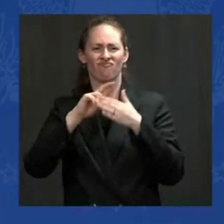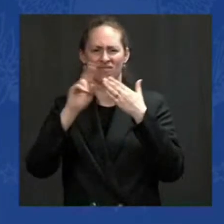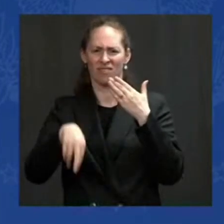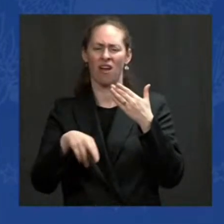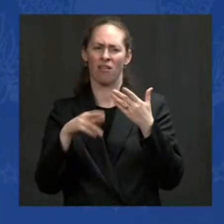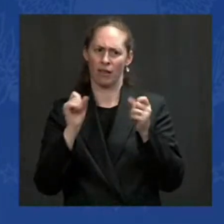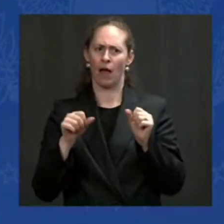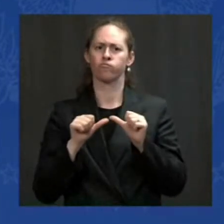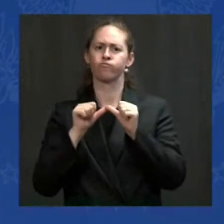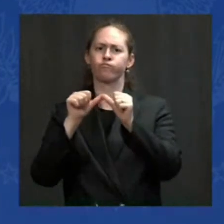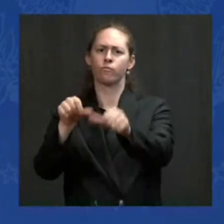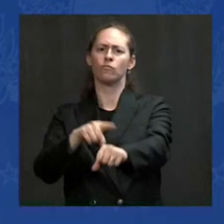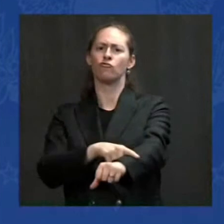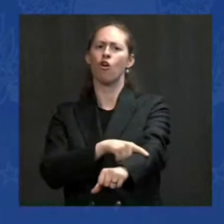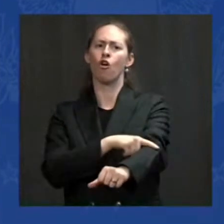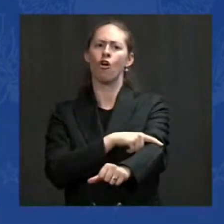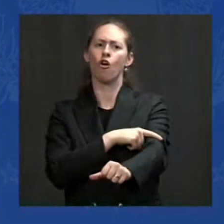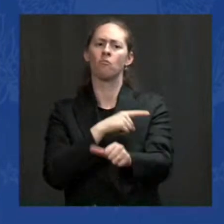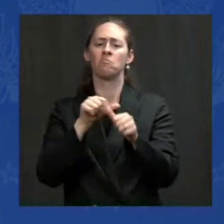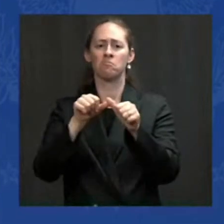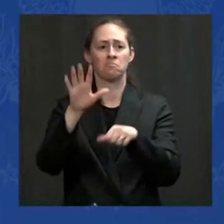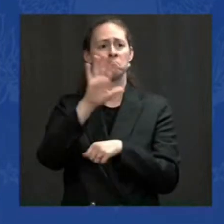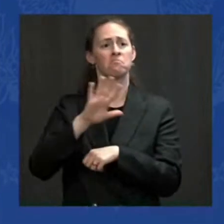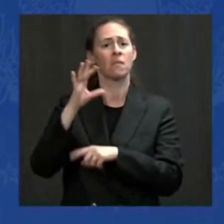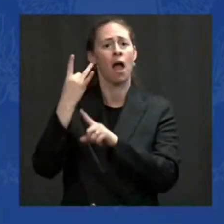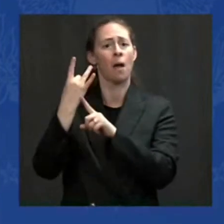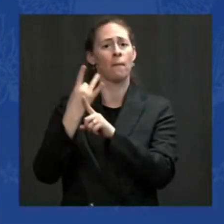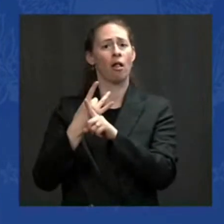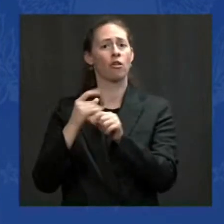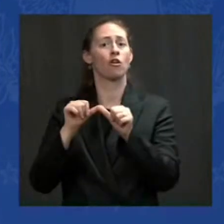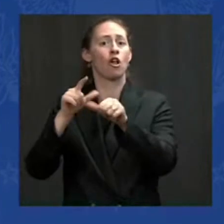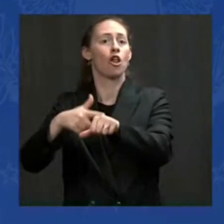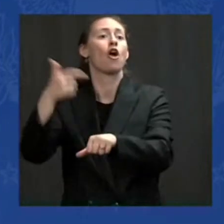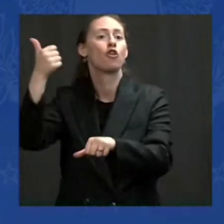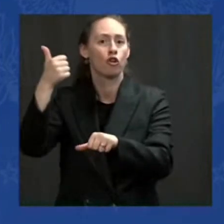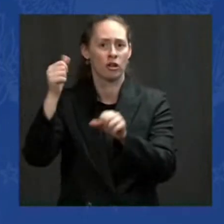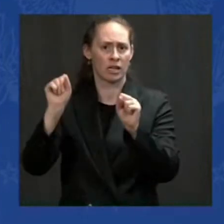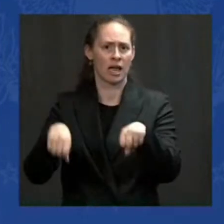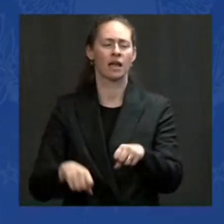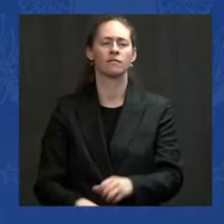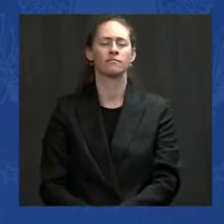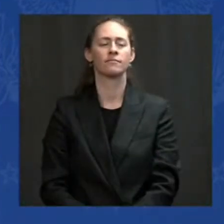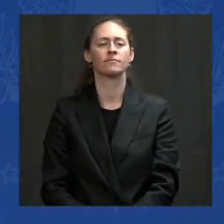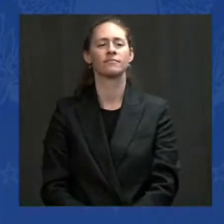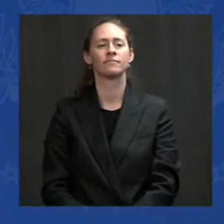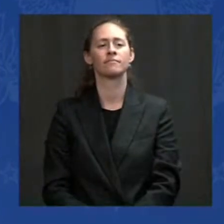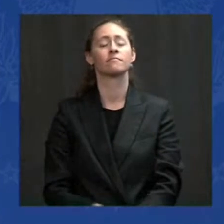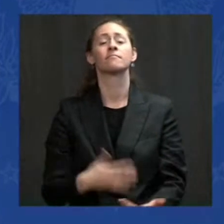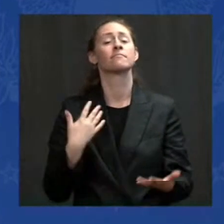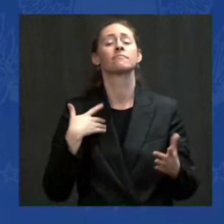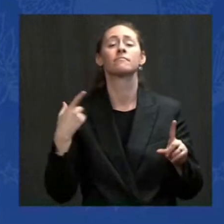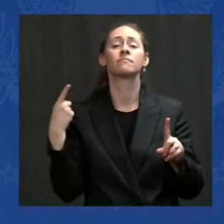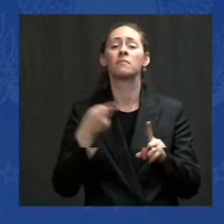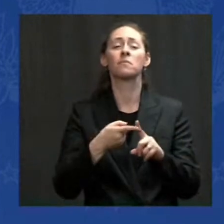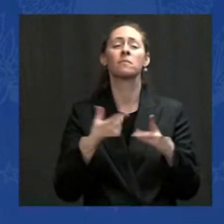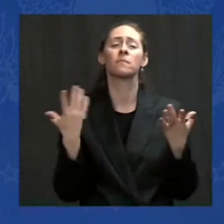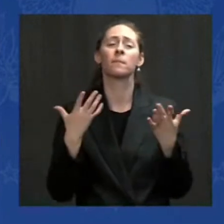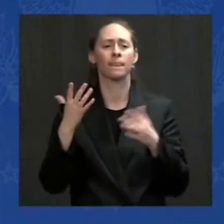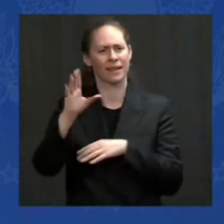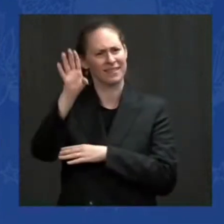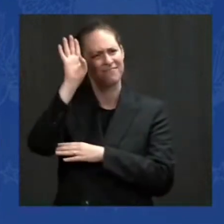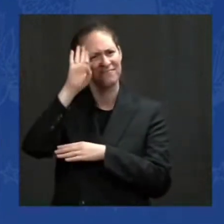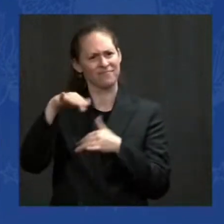protection out to 8 months. So what's the bottom line of all of this? We've heard about the threat from Dr. Walensky about